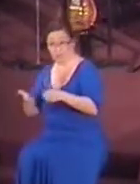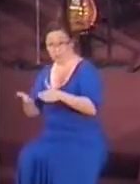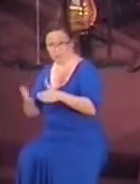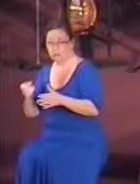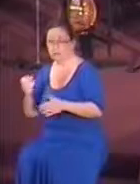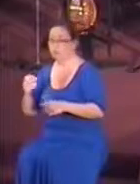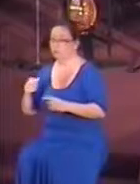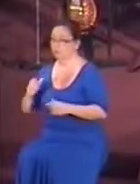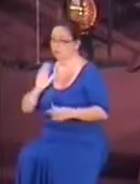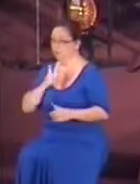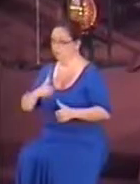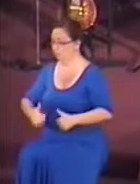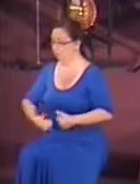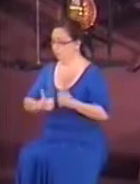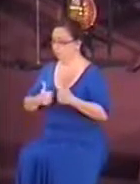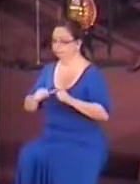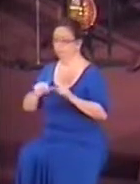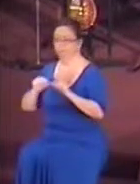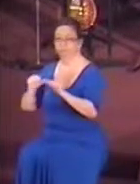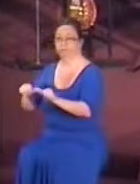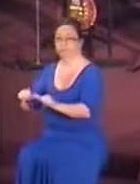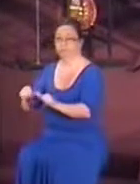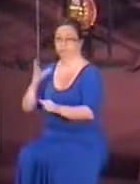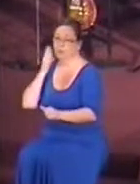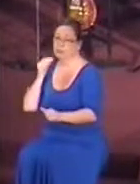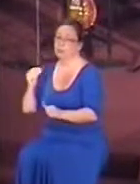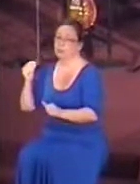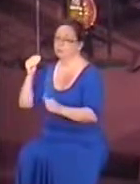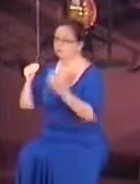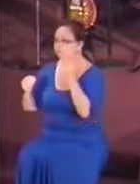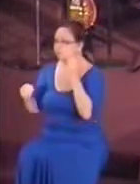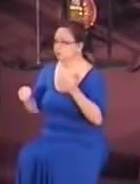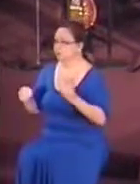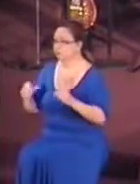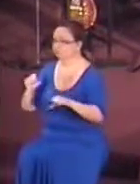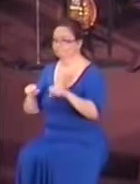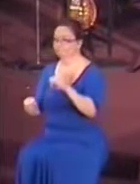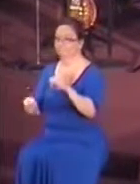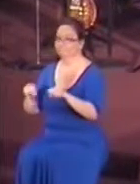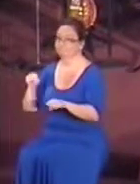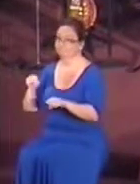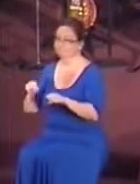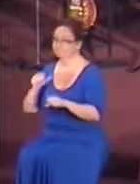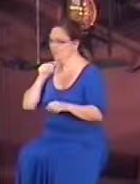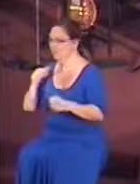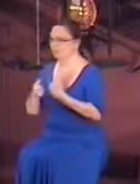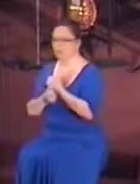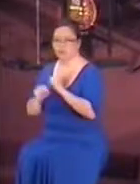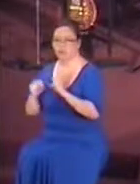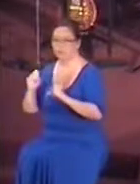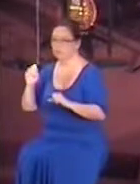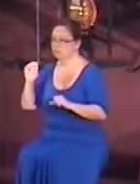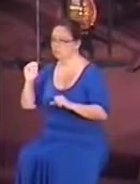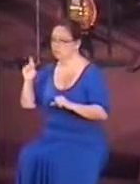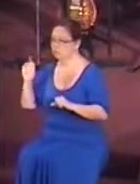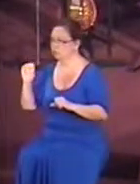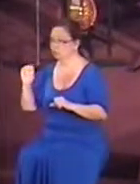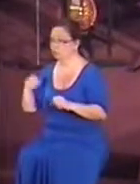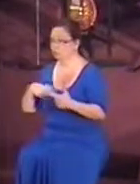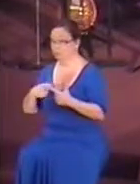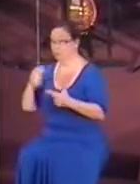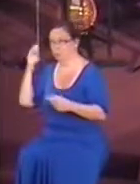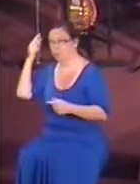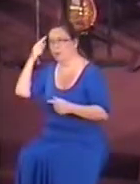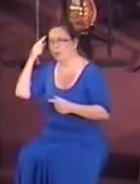when we live our lives, we can go through a lot of things that bring up doubts and insecurities. And we really wonder,